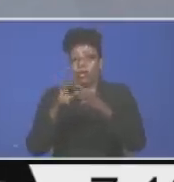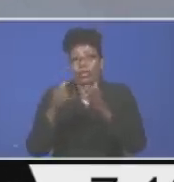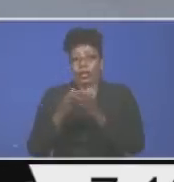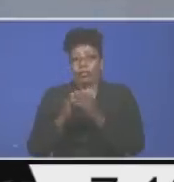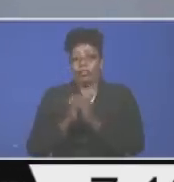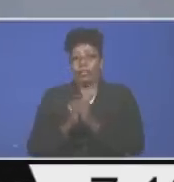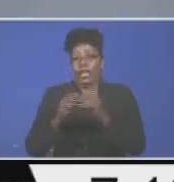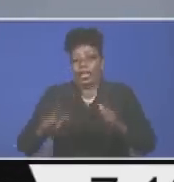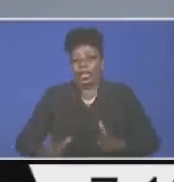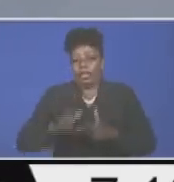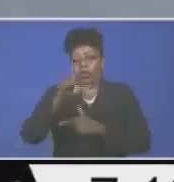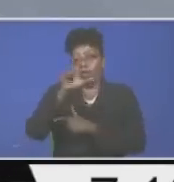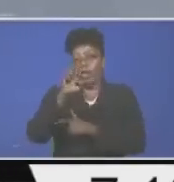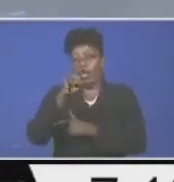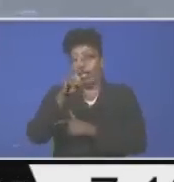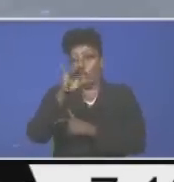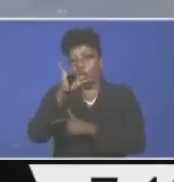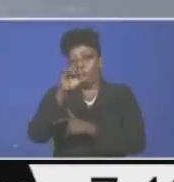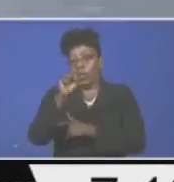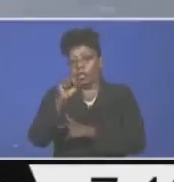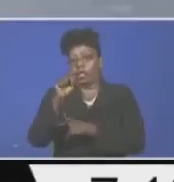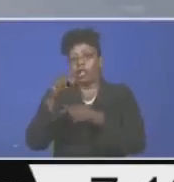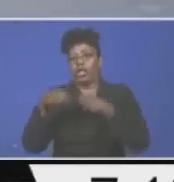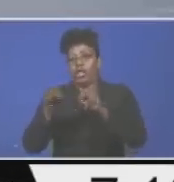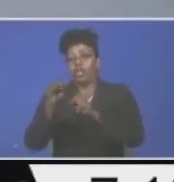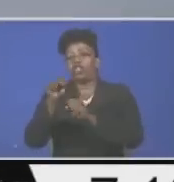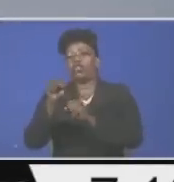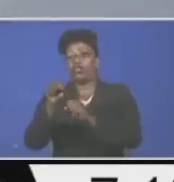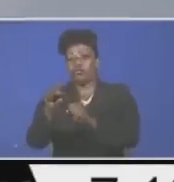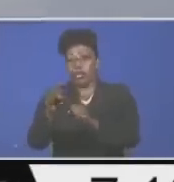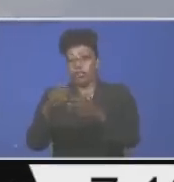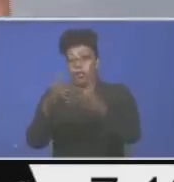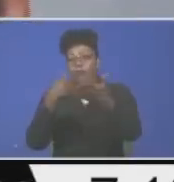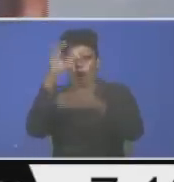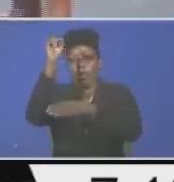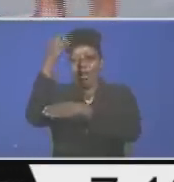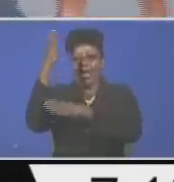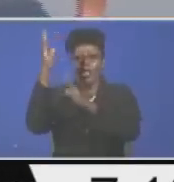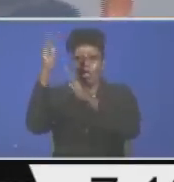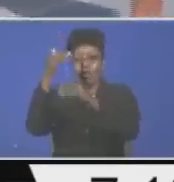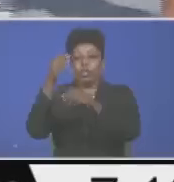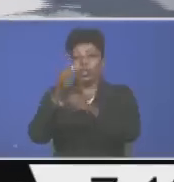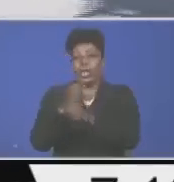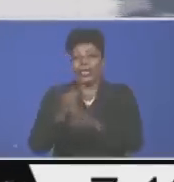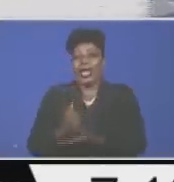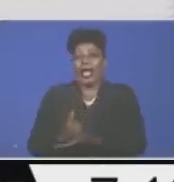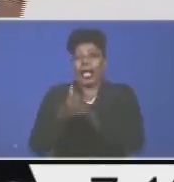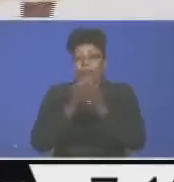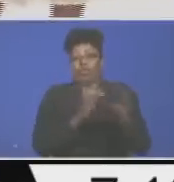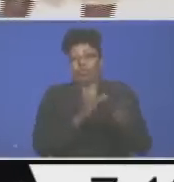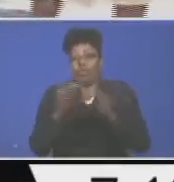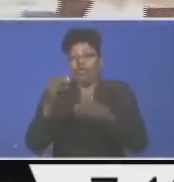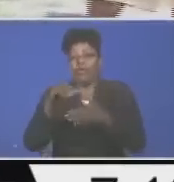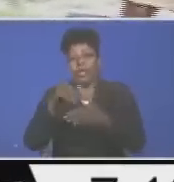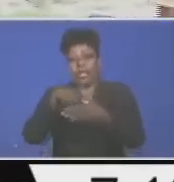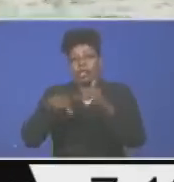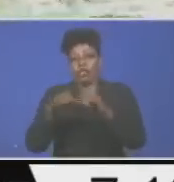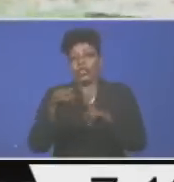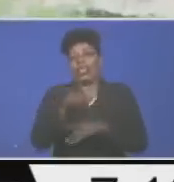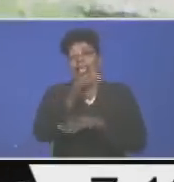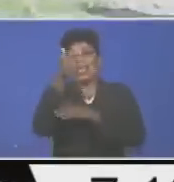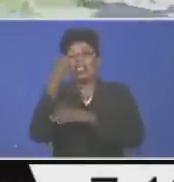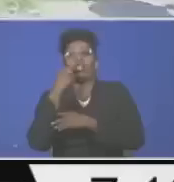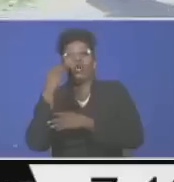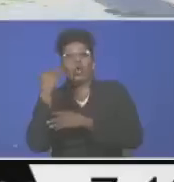through Lewis Street, 3 houses on the right before the Market Street light. He is hoping to get assistance to move into any of the homes for